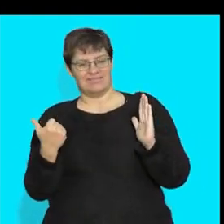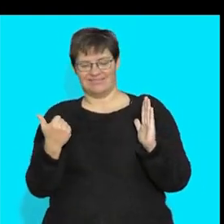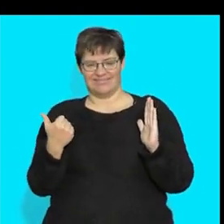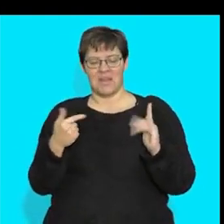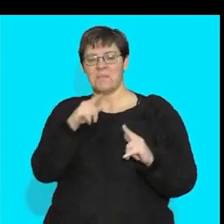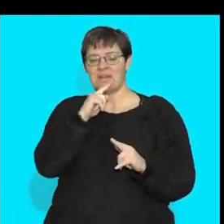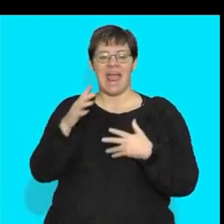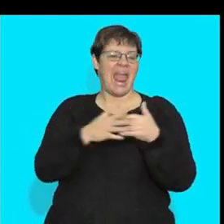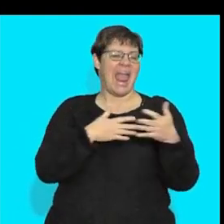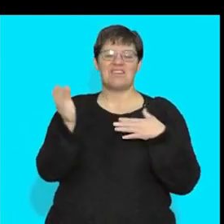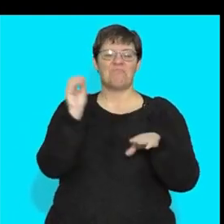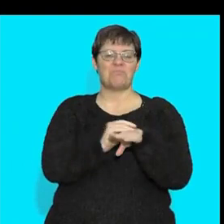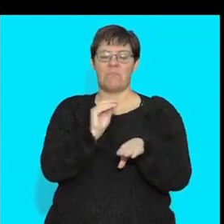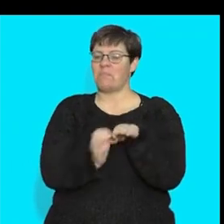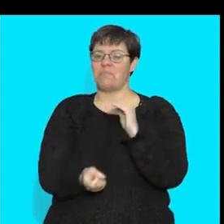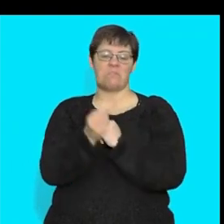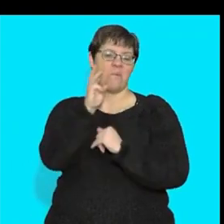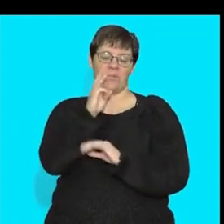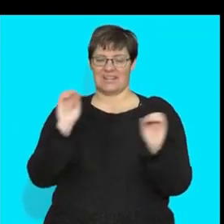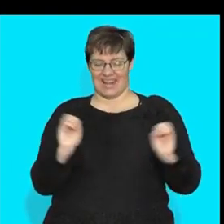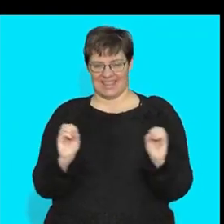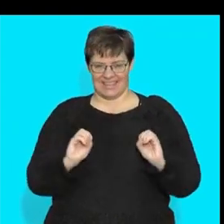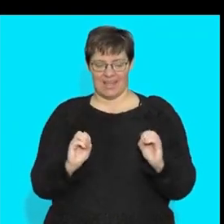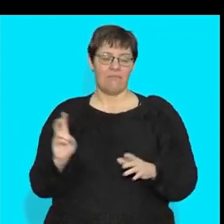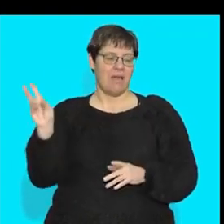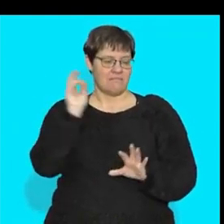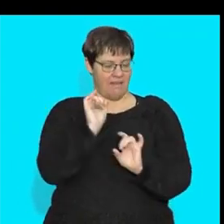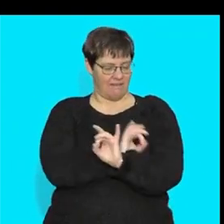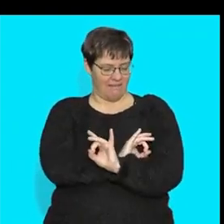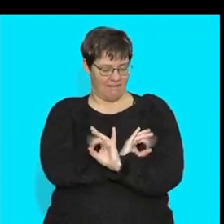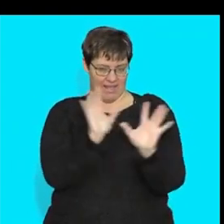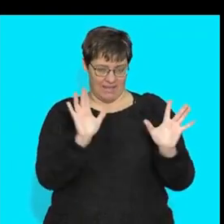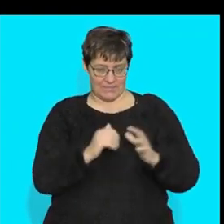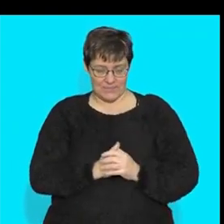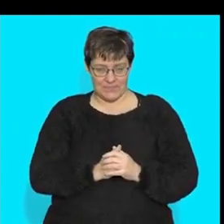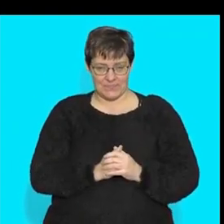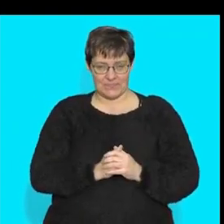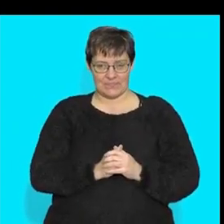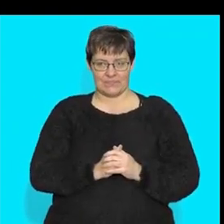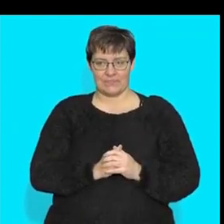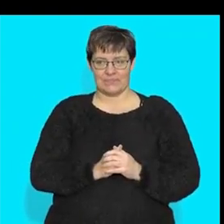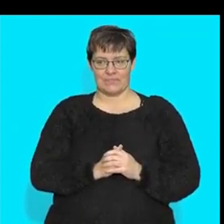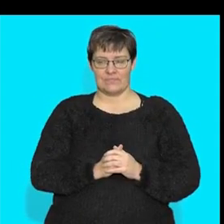doesn't cause any trouble in the liquid, and you can hear nicely and clearly.